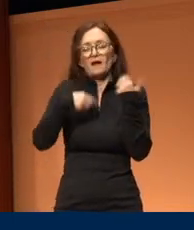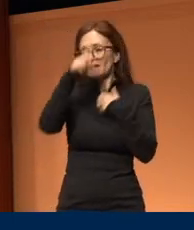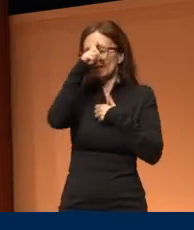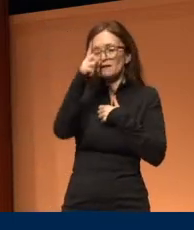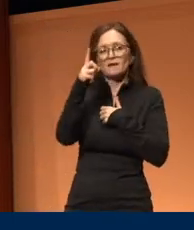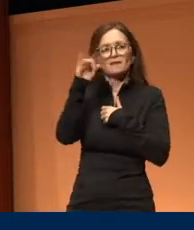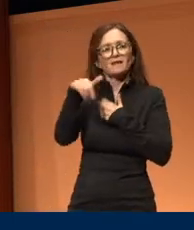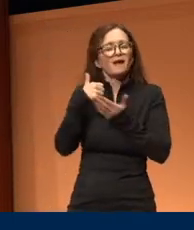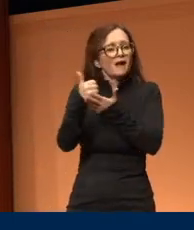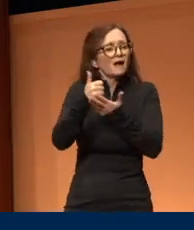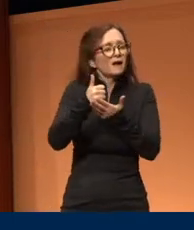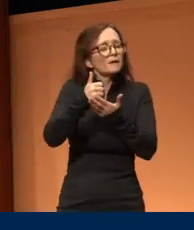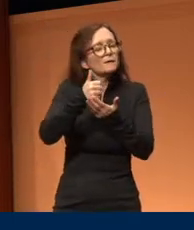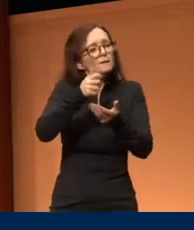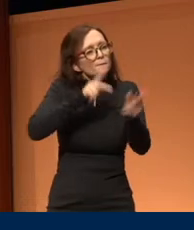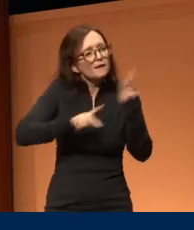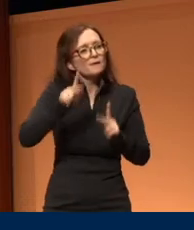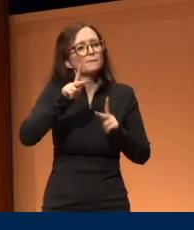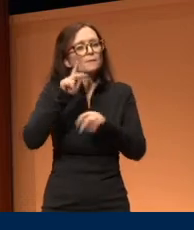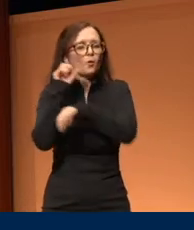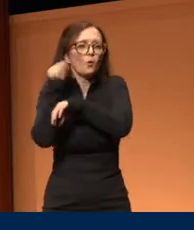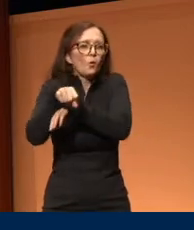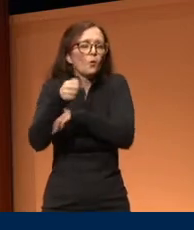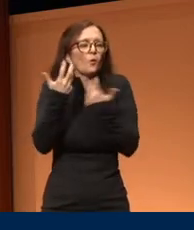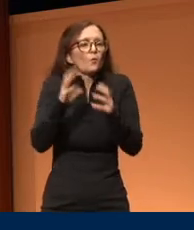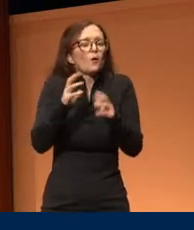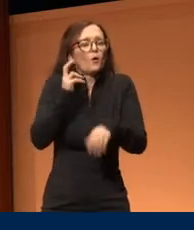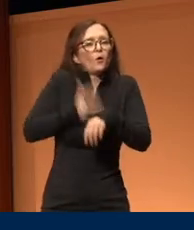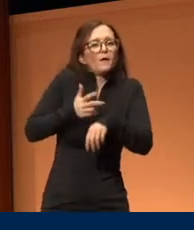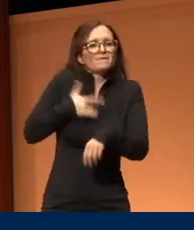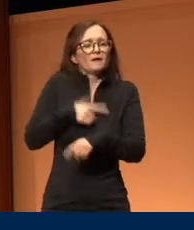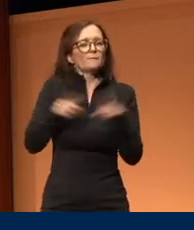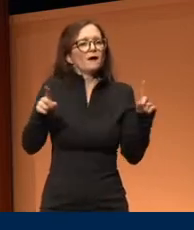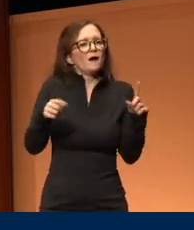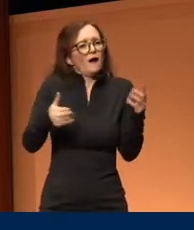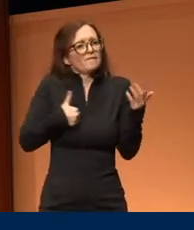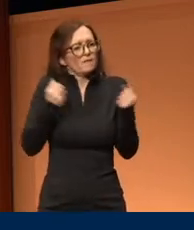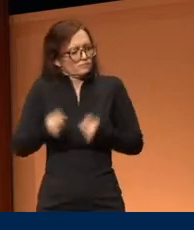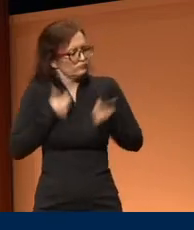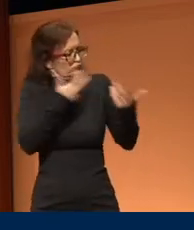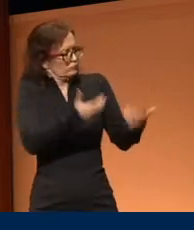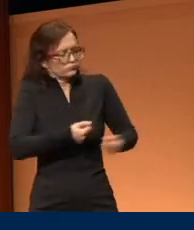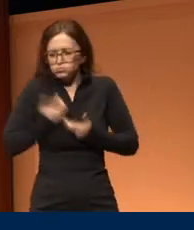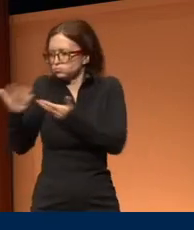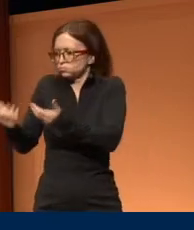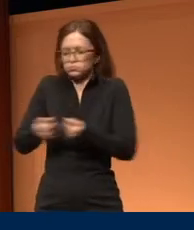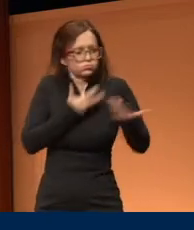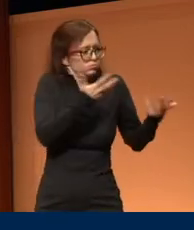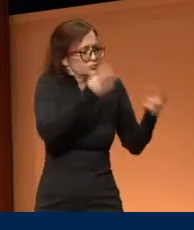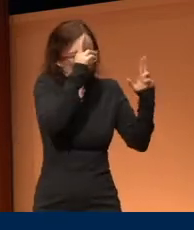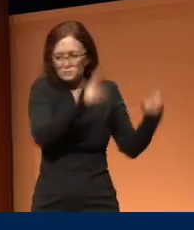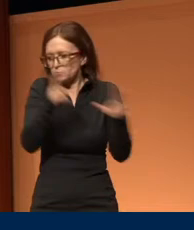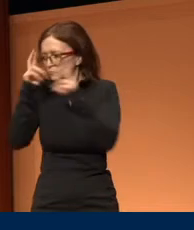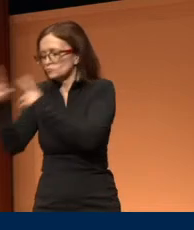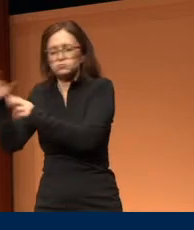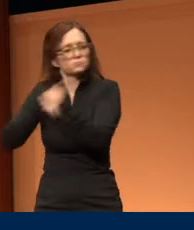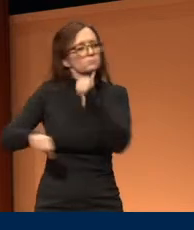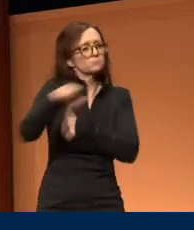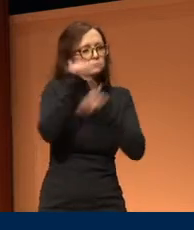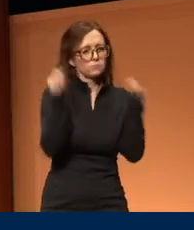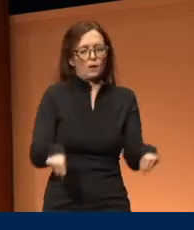helps people overcome that. They don't want to hurt feelings, but they have something to say. So they'll say it anyway. Thank you.